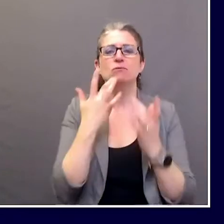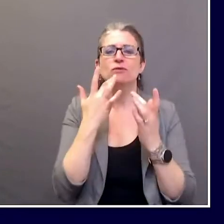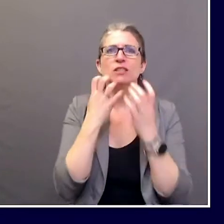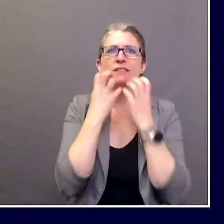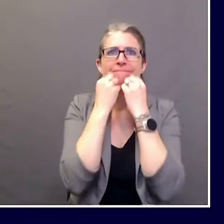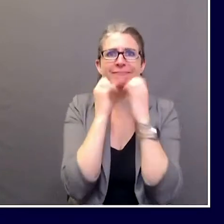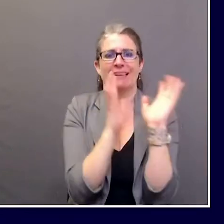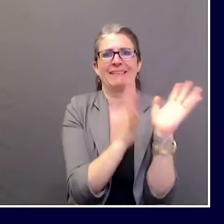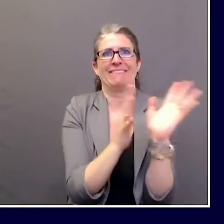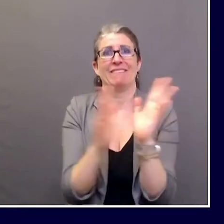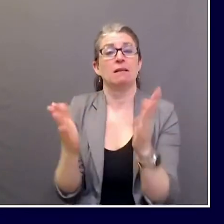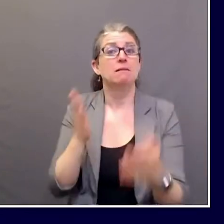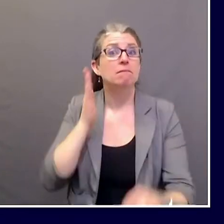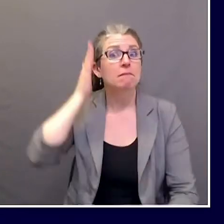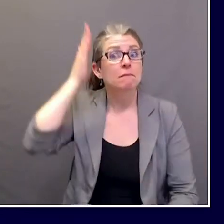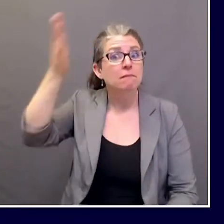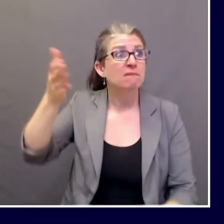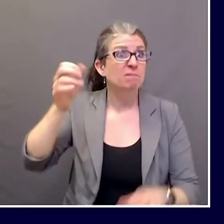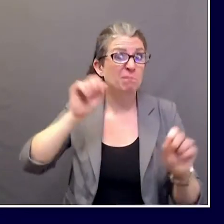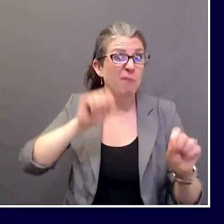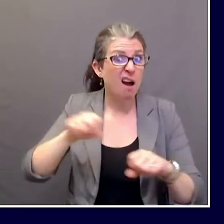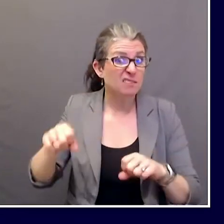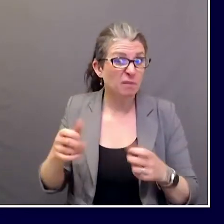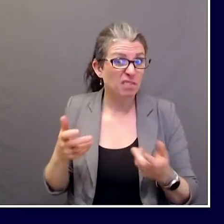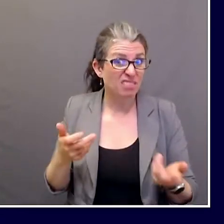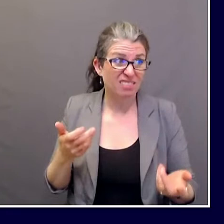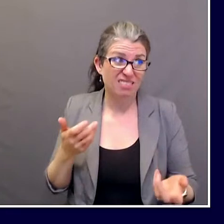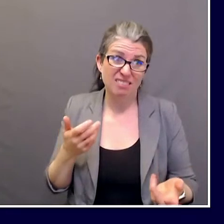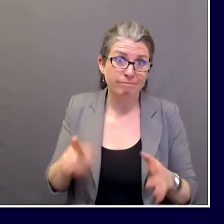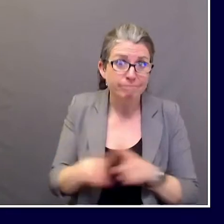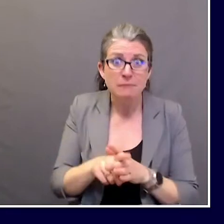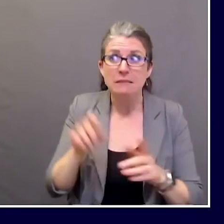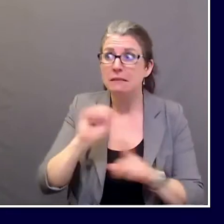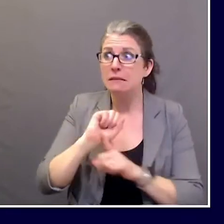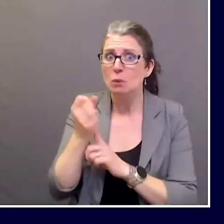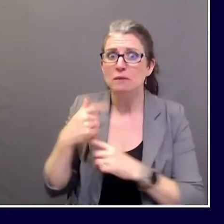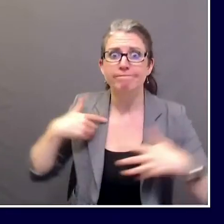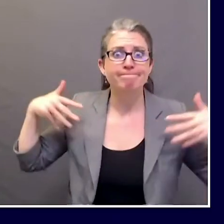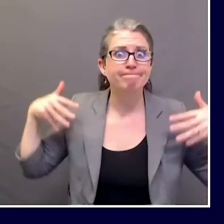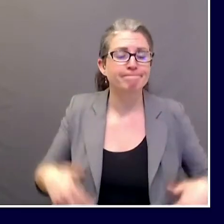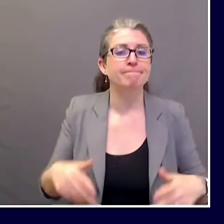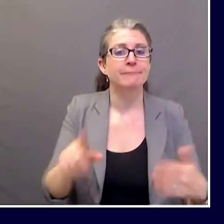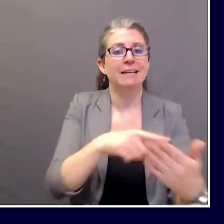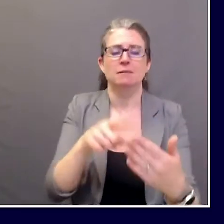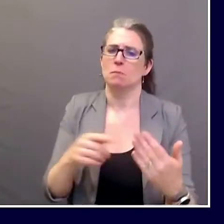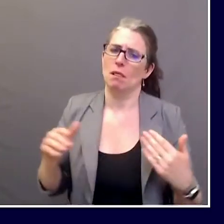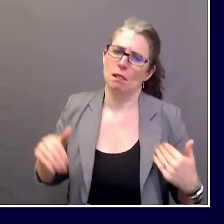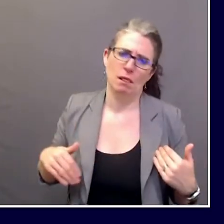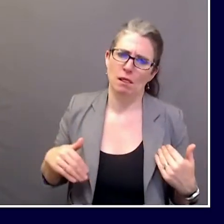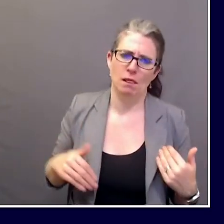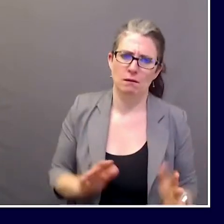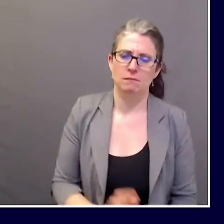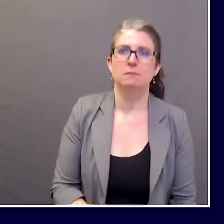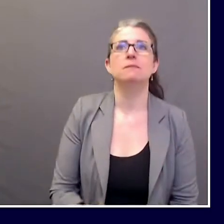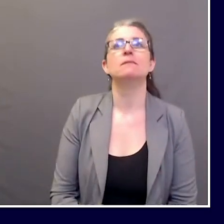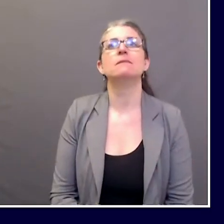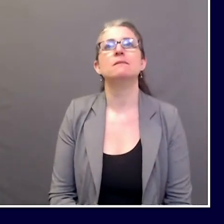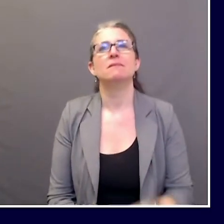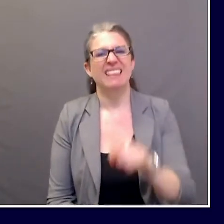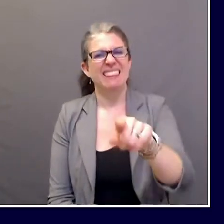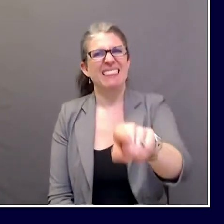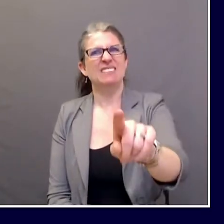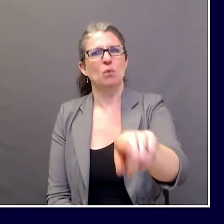think about it from the first stage. Okay, I do want to follow up on that, Dr. Shaw. Does the state kind of